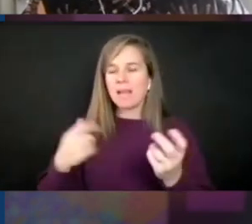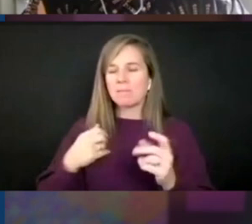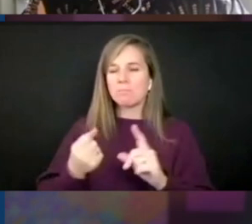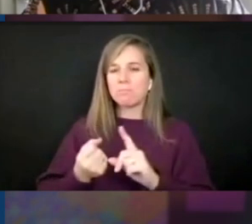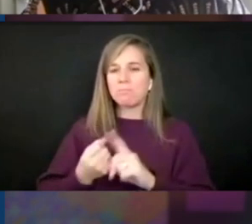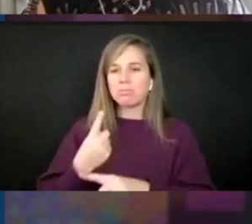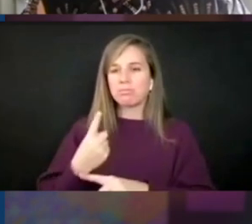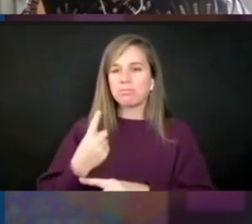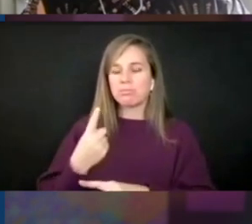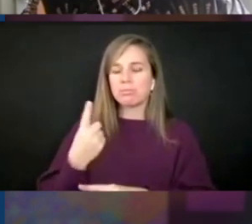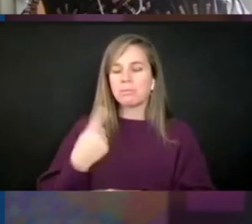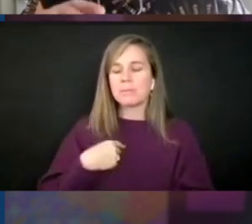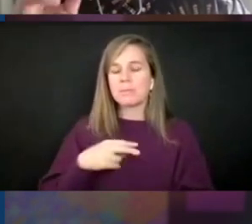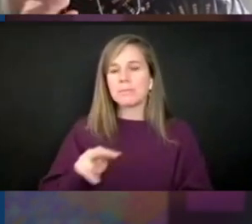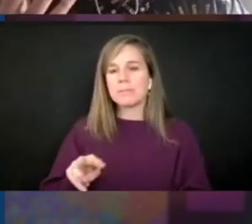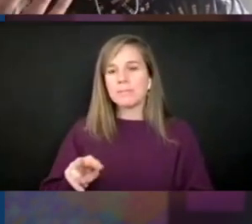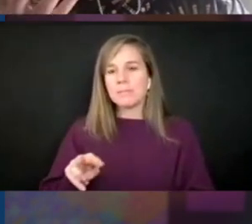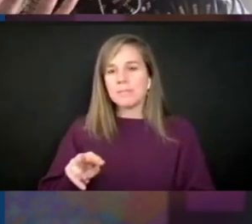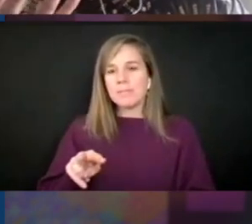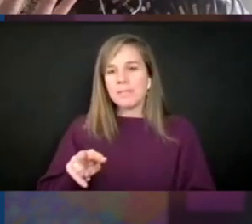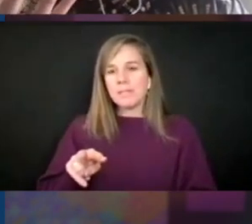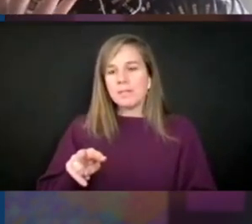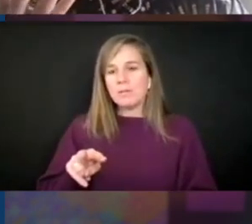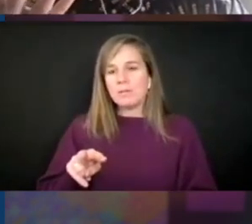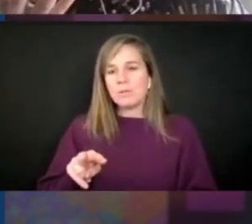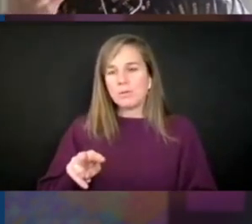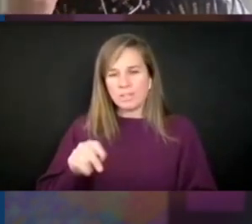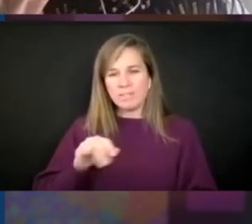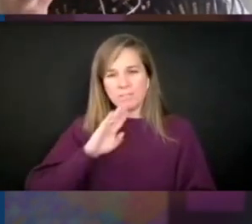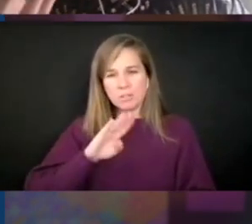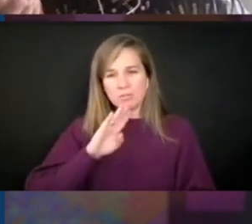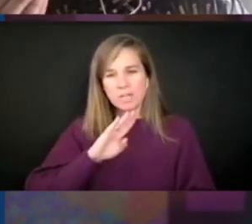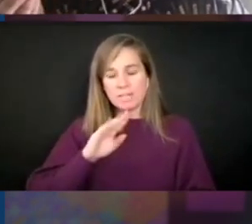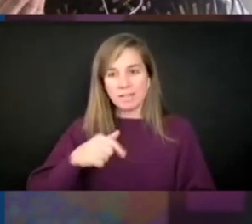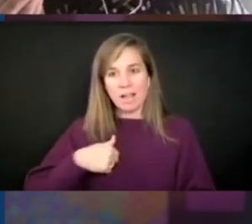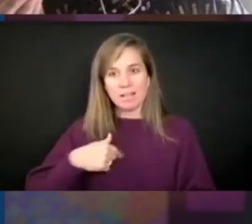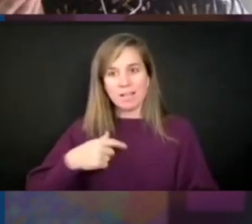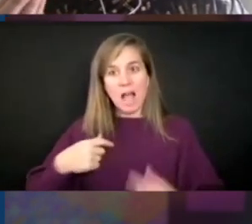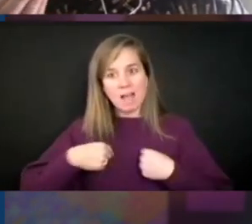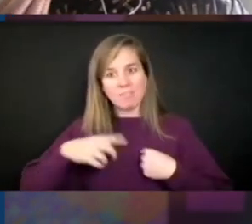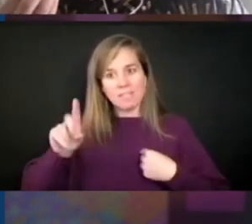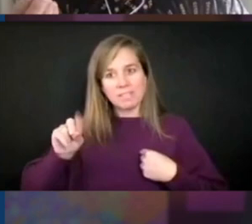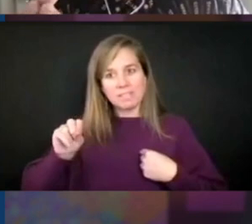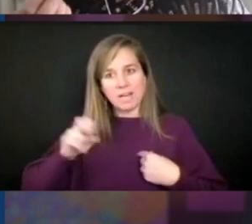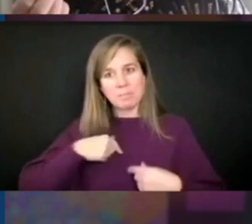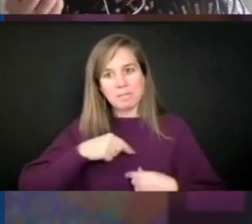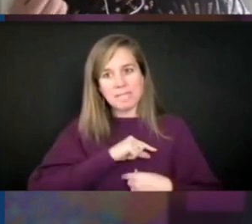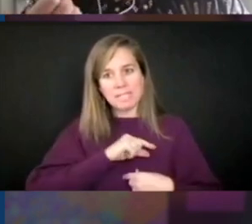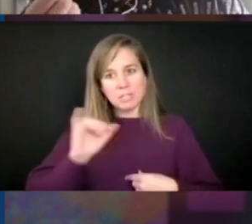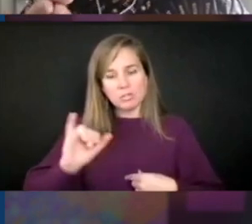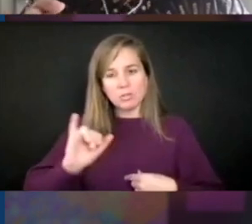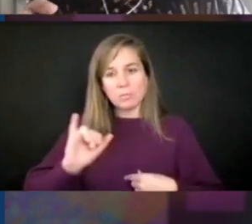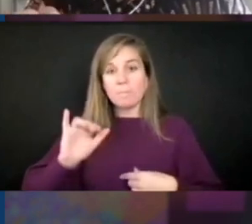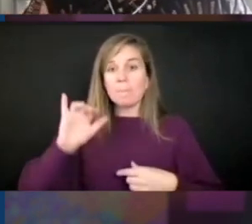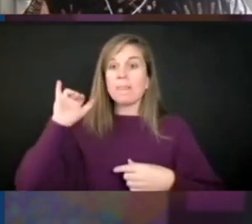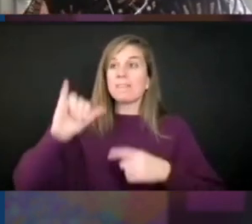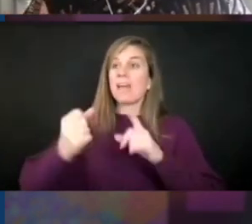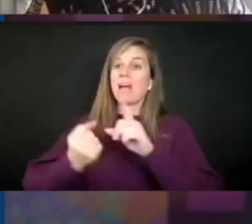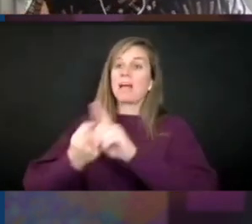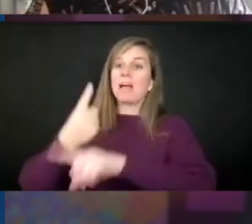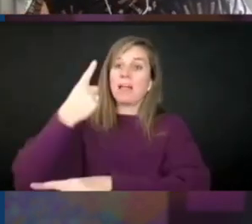meetings. And perhaps we've also had the experience where that tangent germinates new